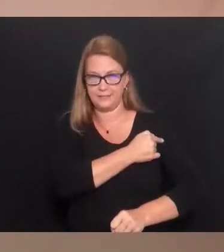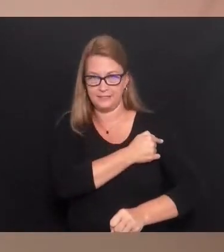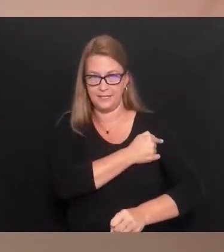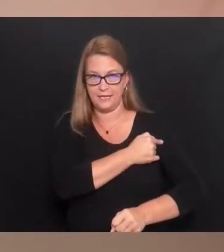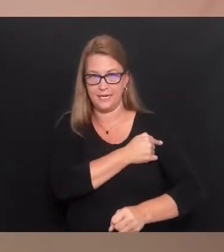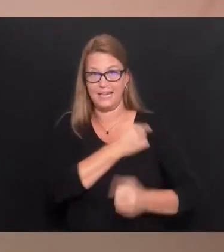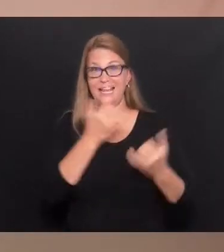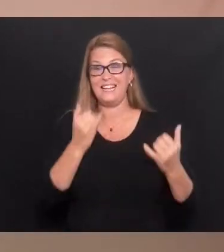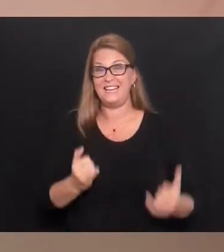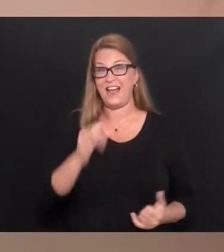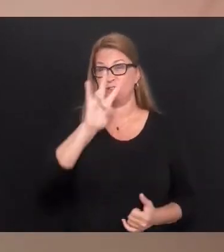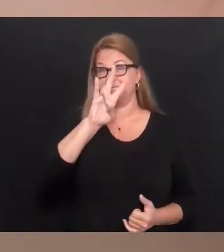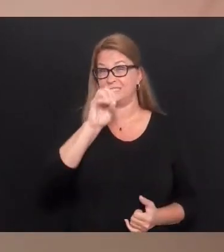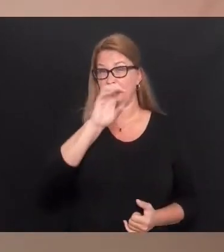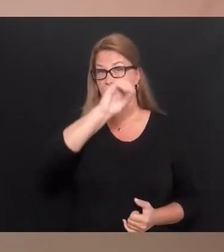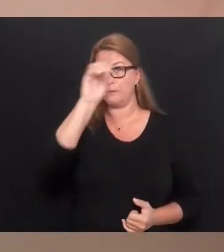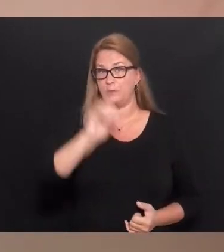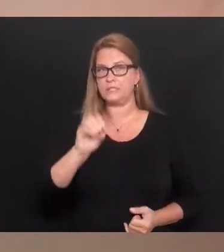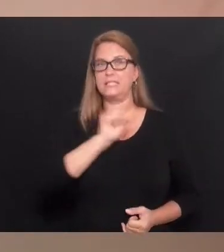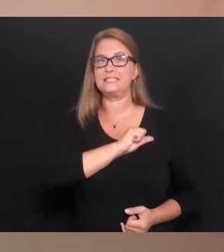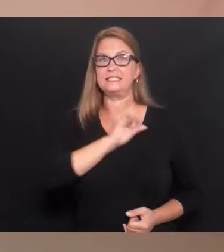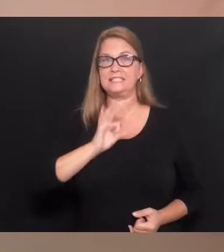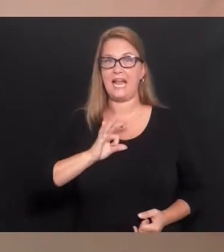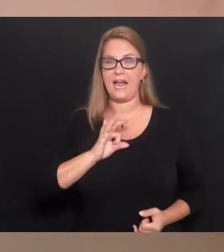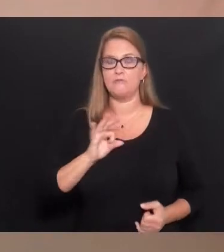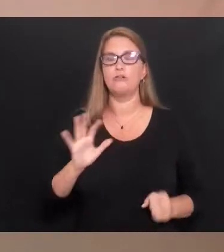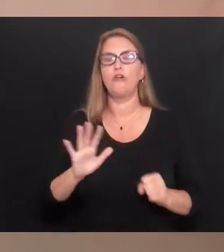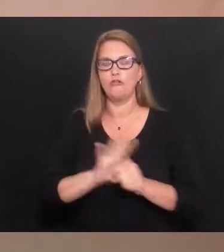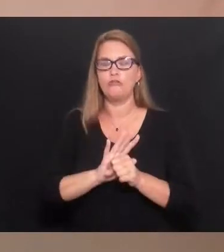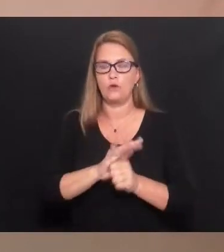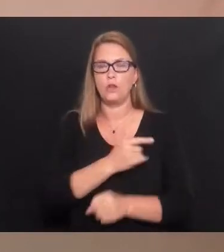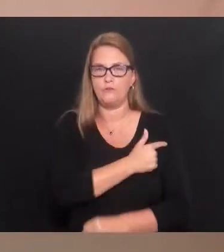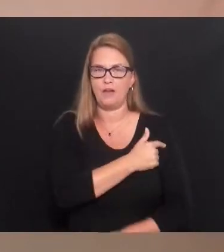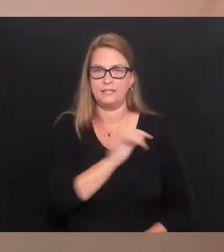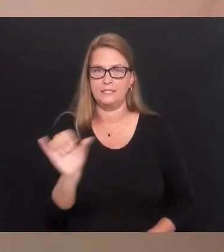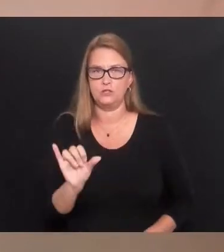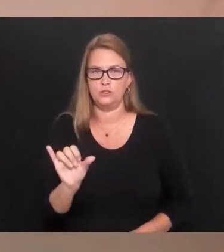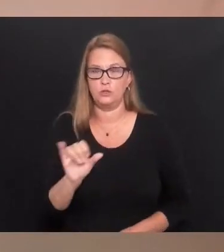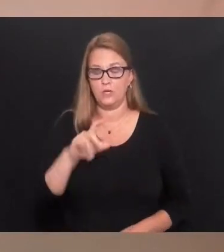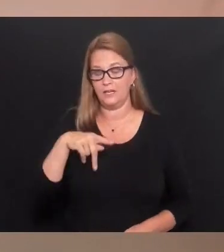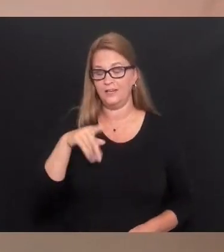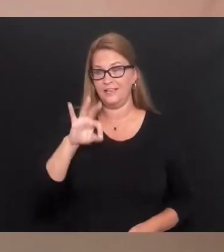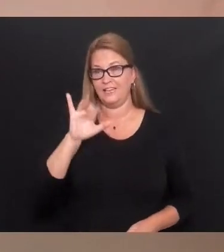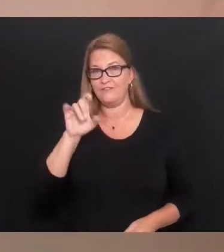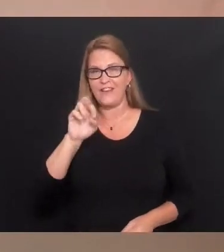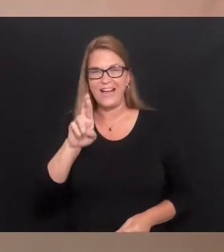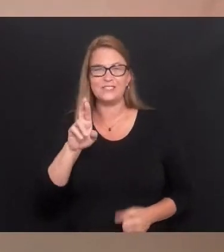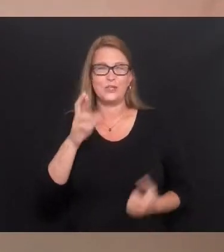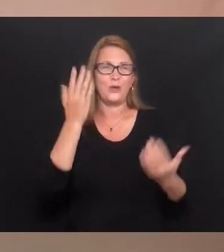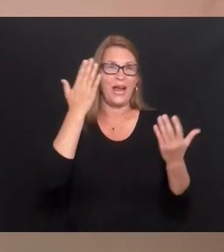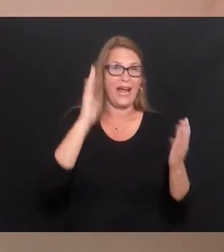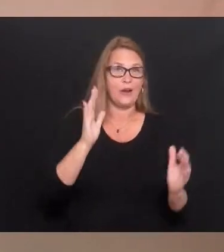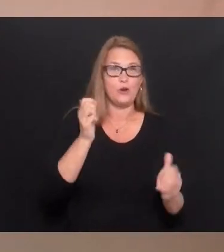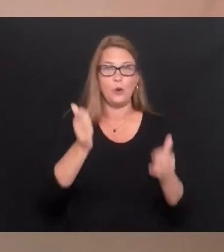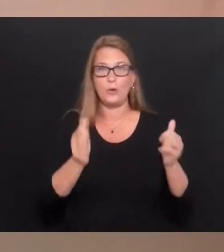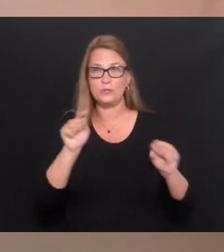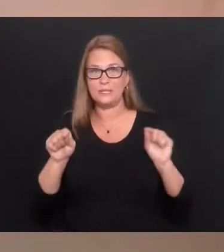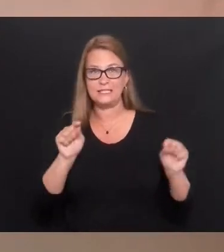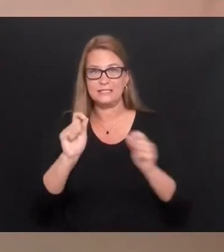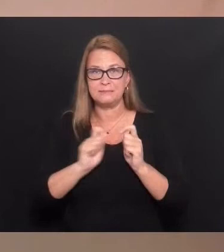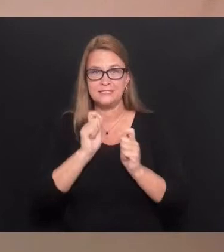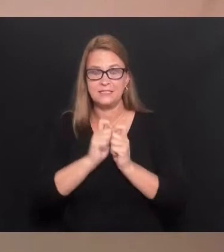staff are now fully vaccinated. As it relates to Pfizer boosters specifically, which we started last